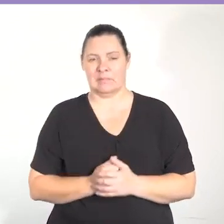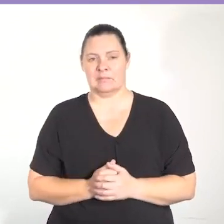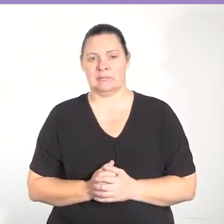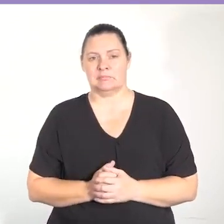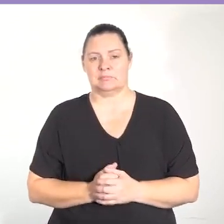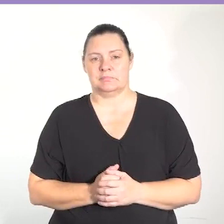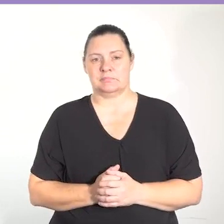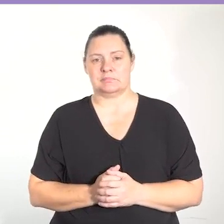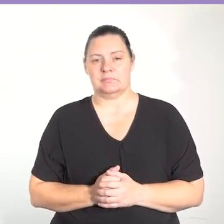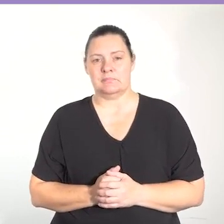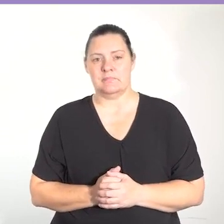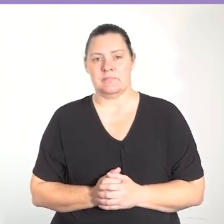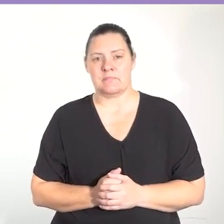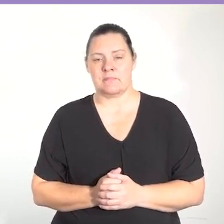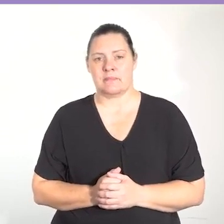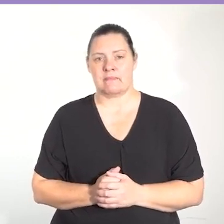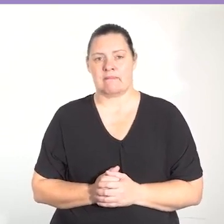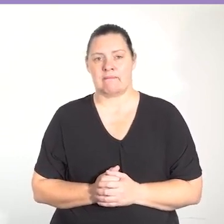10 has to go into the tens column.